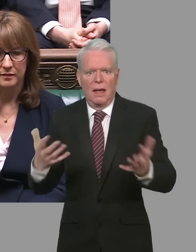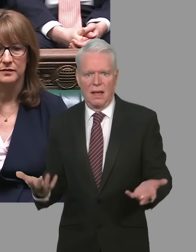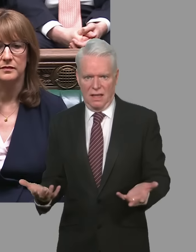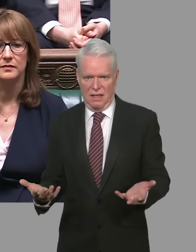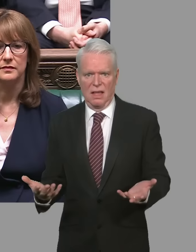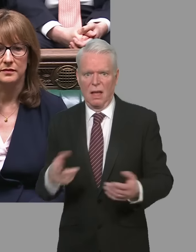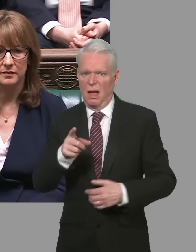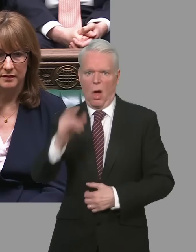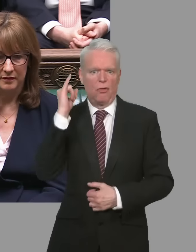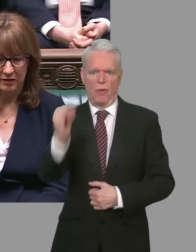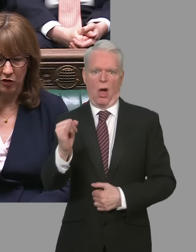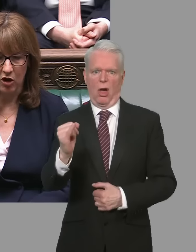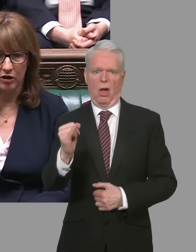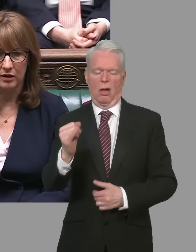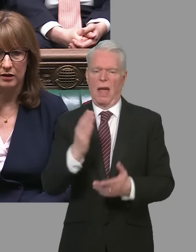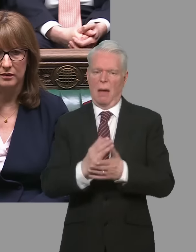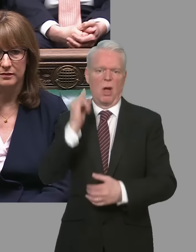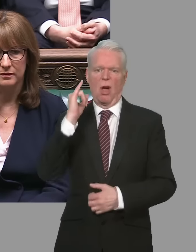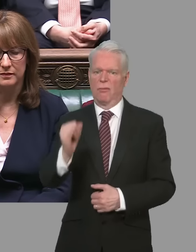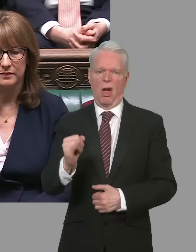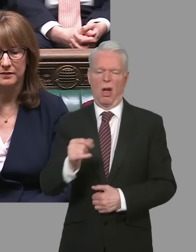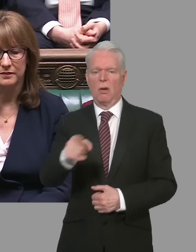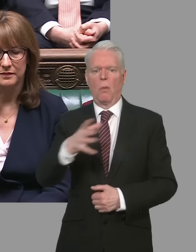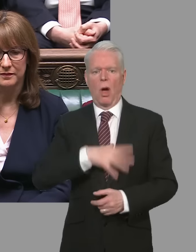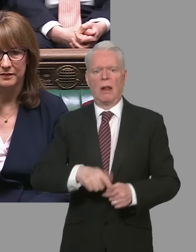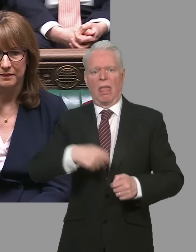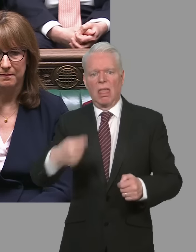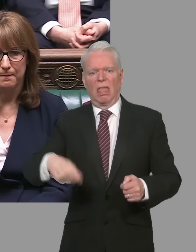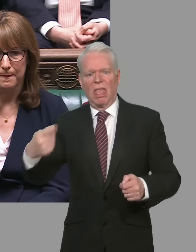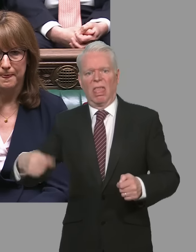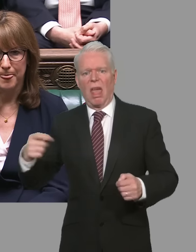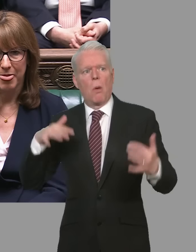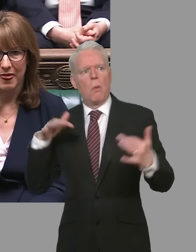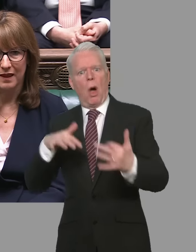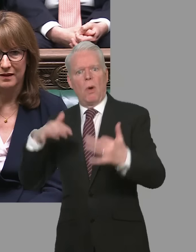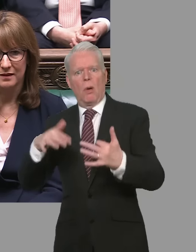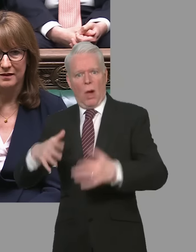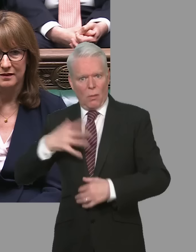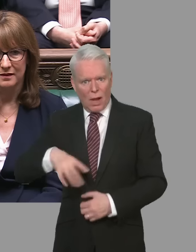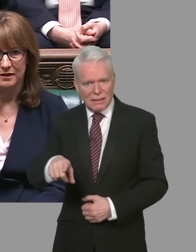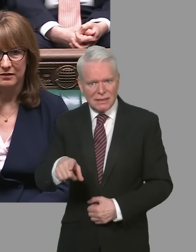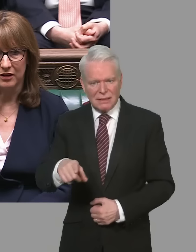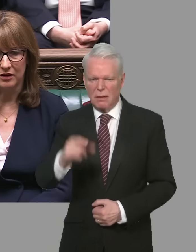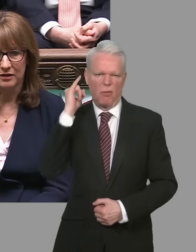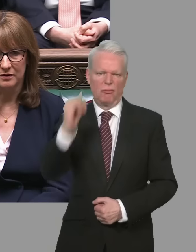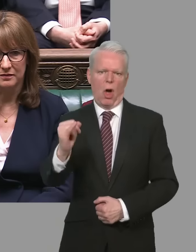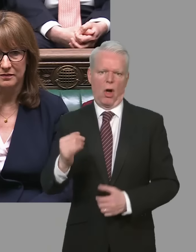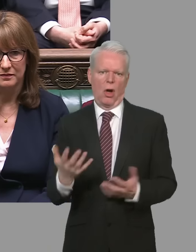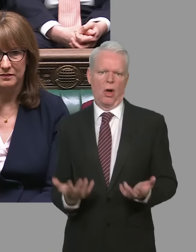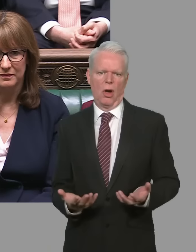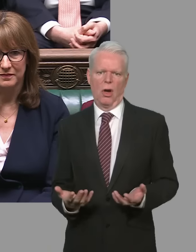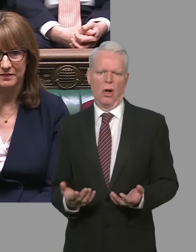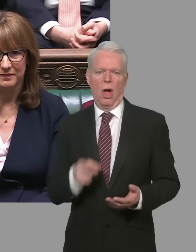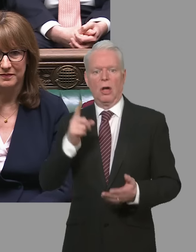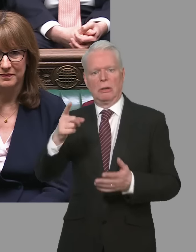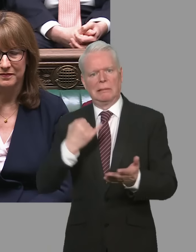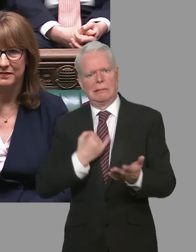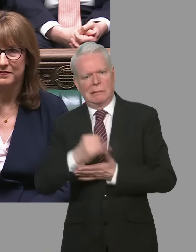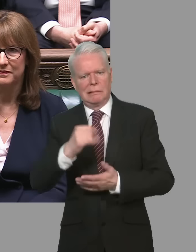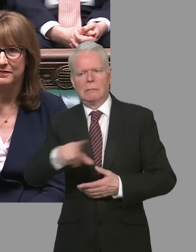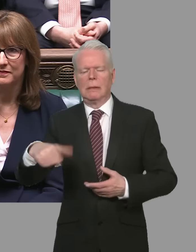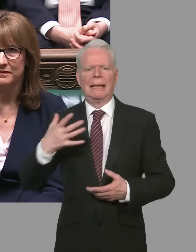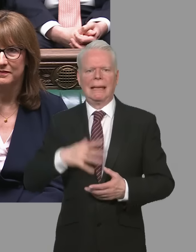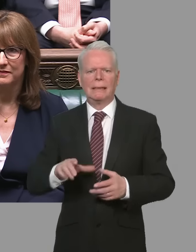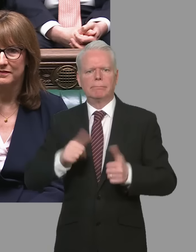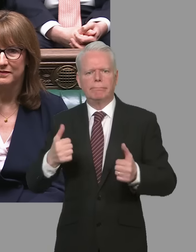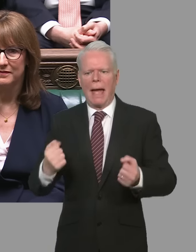energy security, and she got that wrong. She opposed our decision to cut energy bills, and she got that wrong. And she seriously thinks that'll make